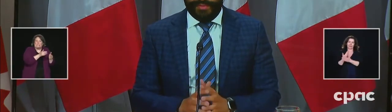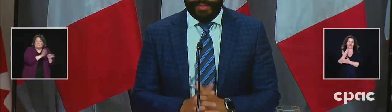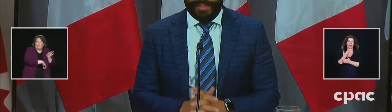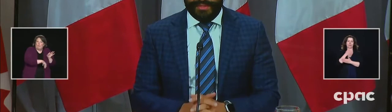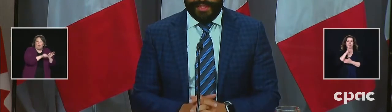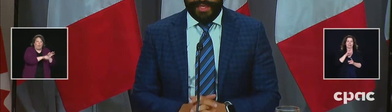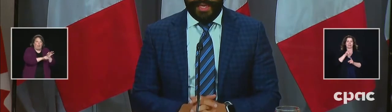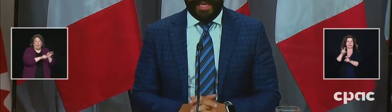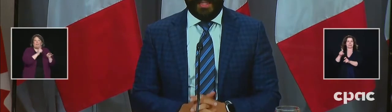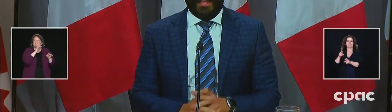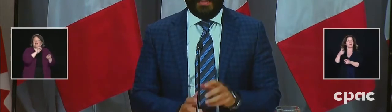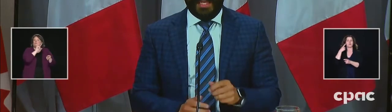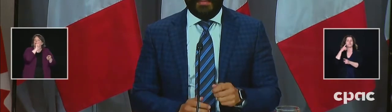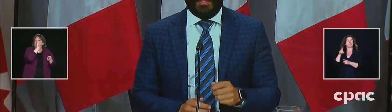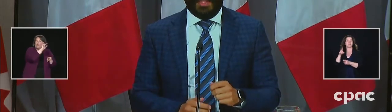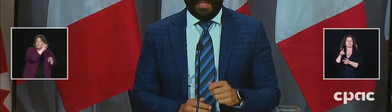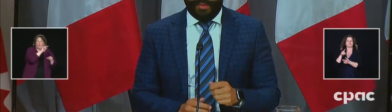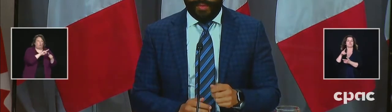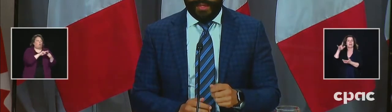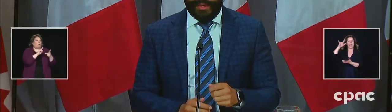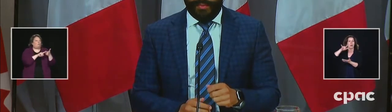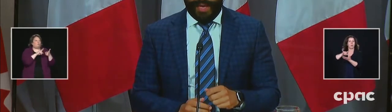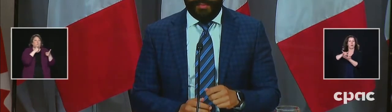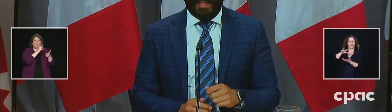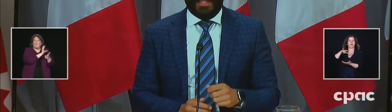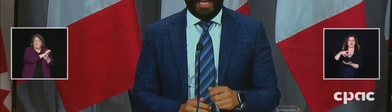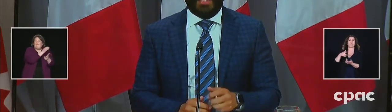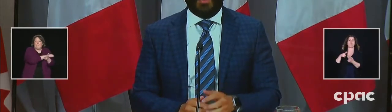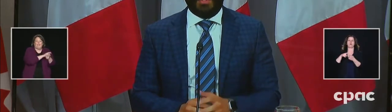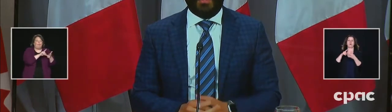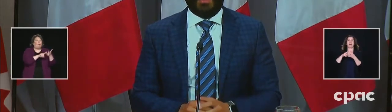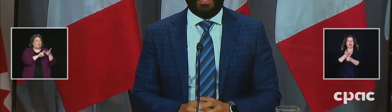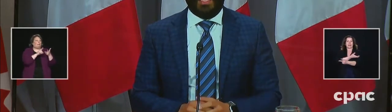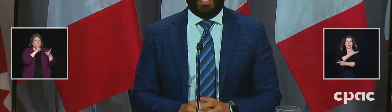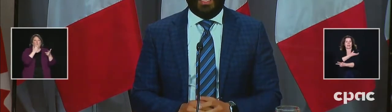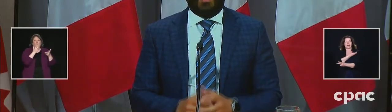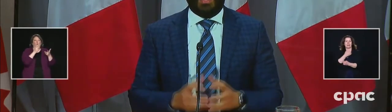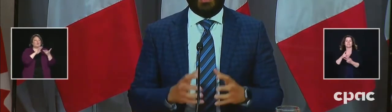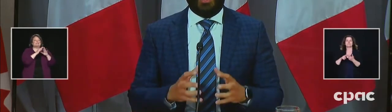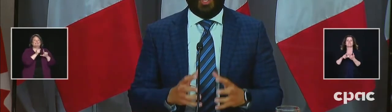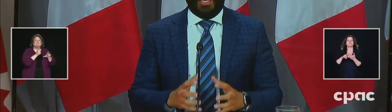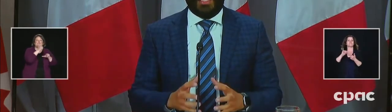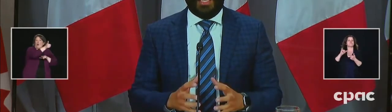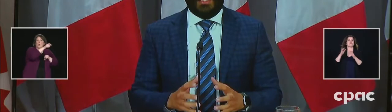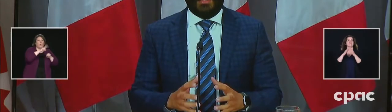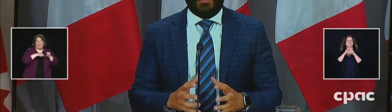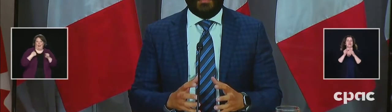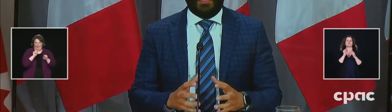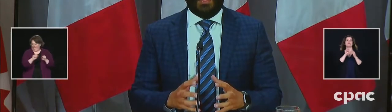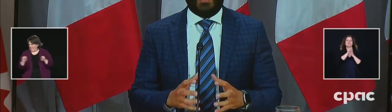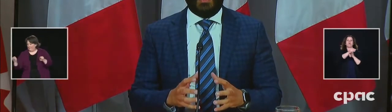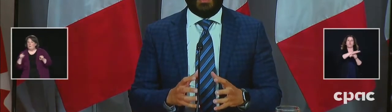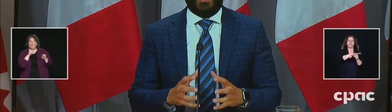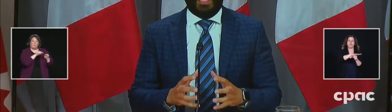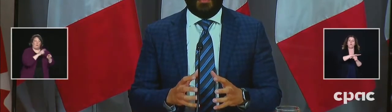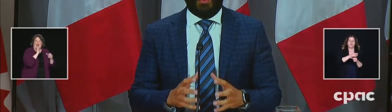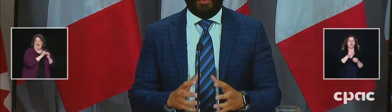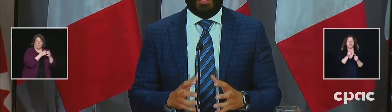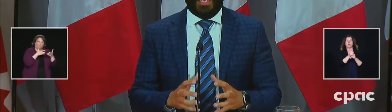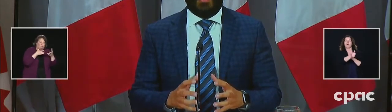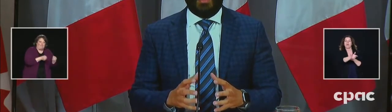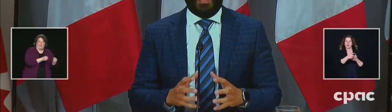remote communities. And the objective is to get quick, rapid test results. But this is early stages. This is